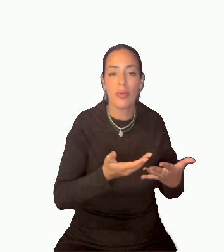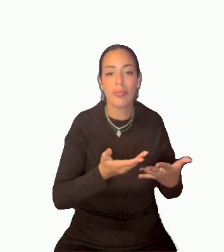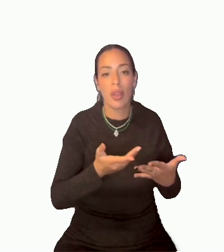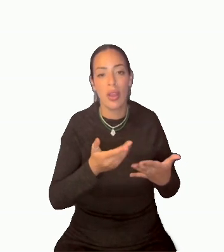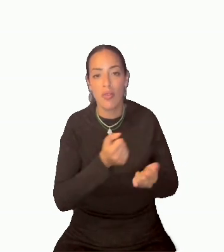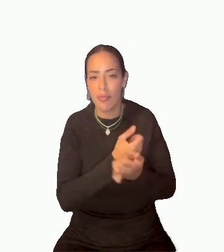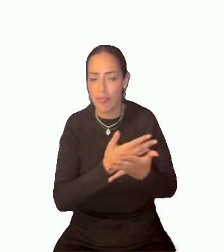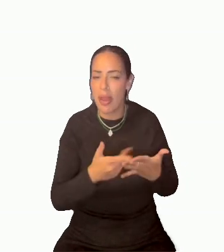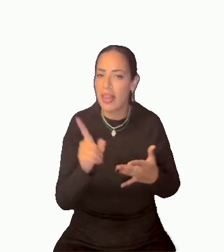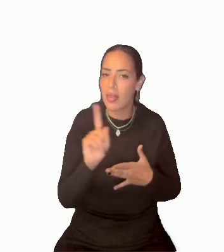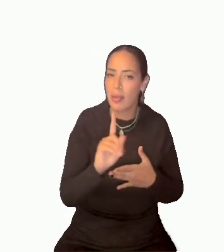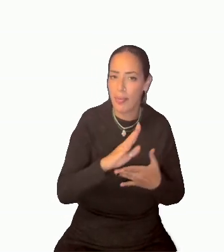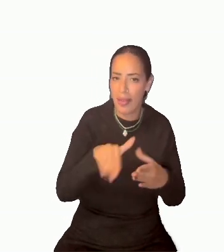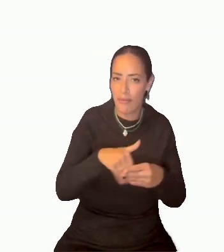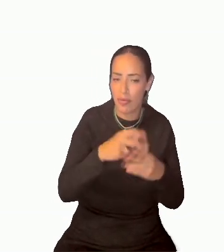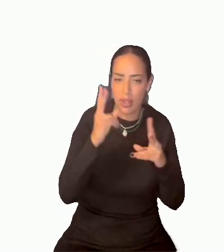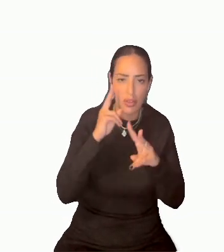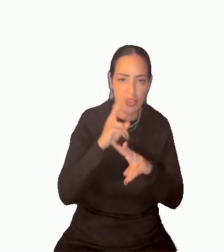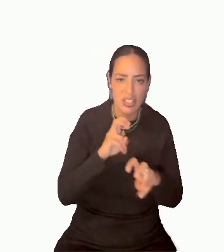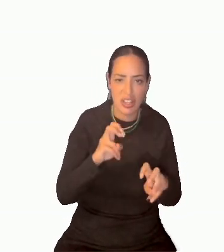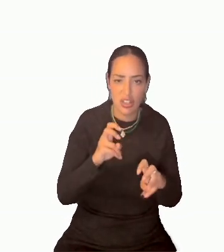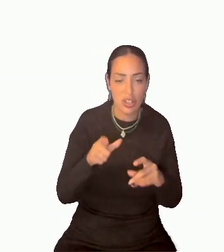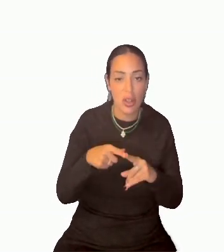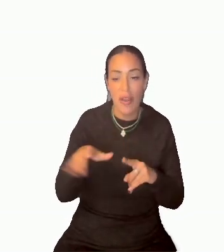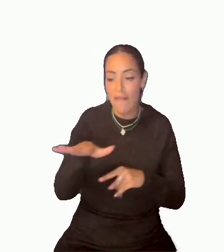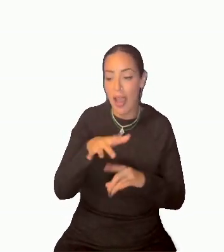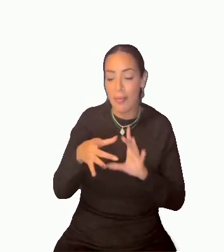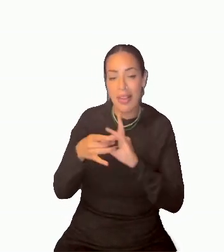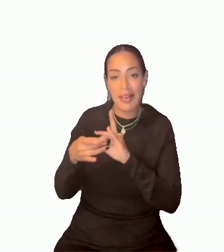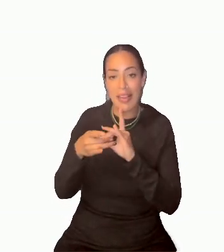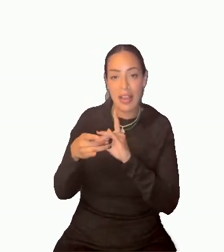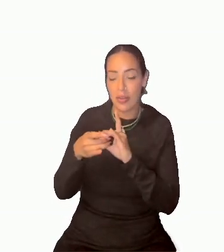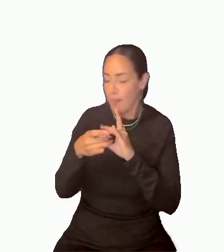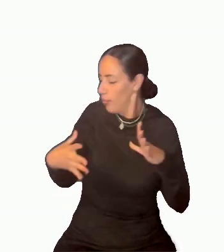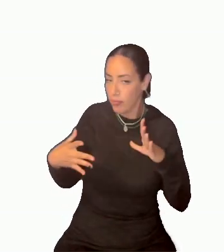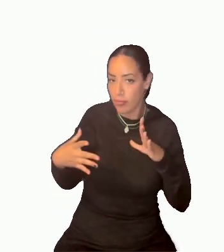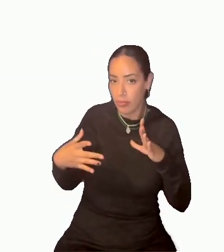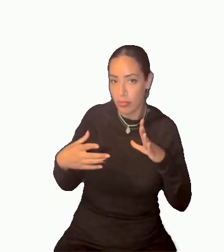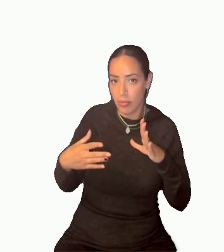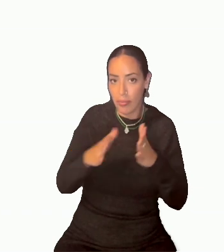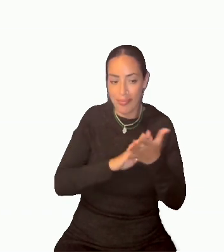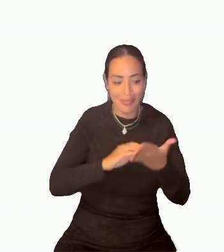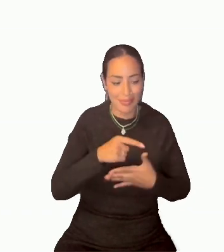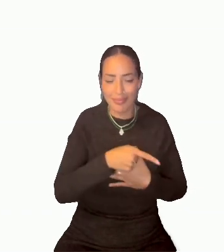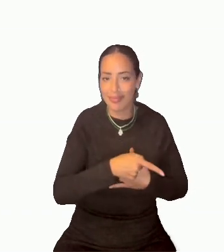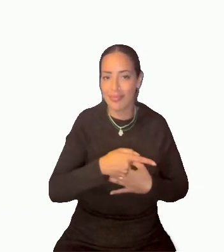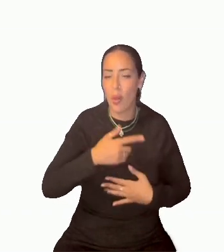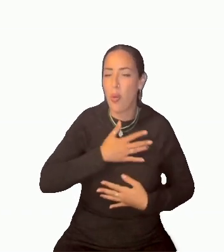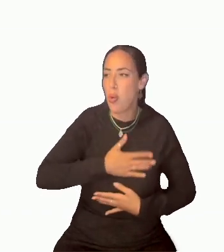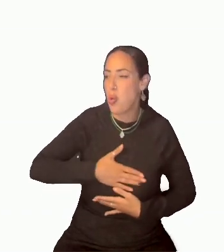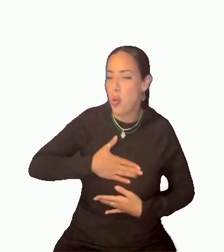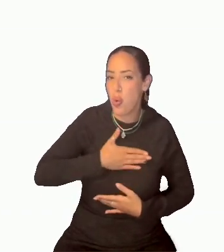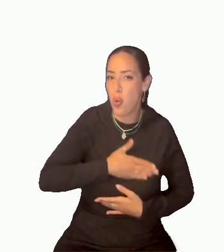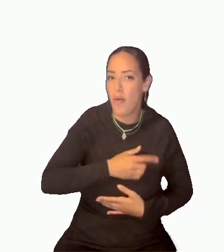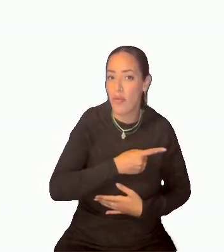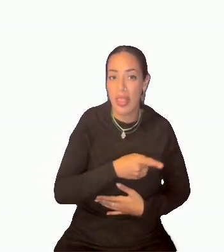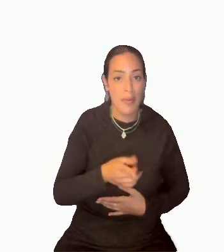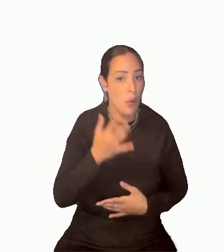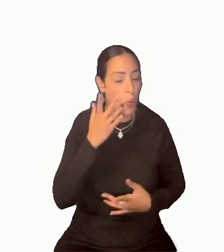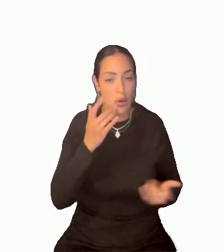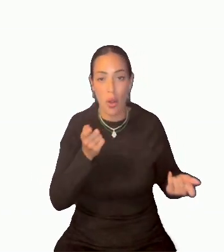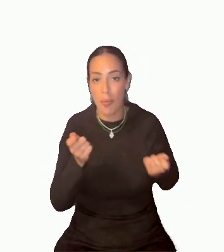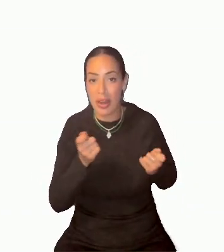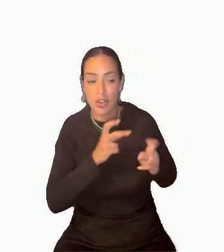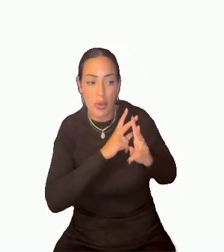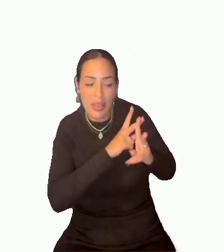unexpected endings with their family liaison officers constituted yet another form of loss for them. And when this wasn't managed with care or